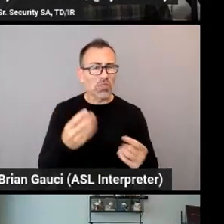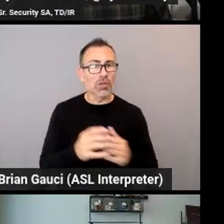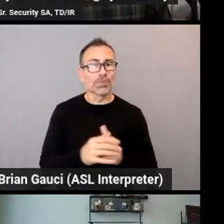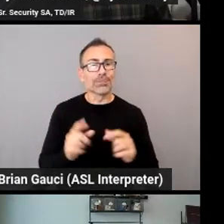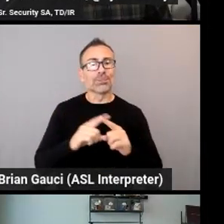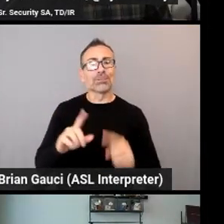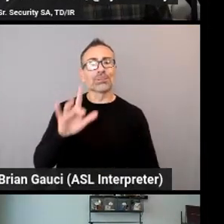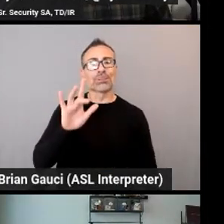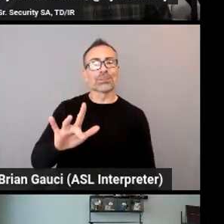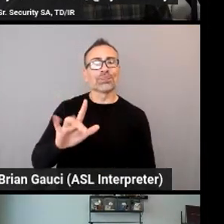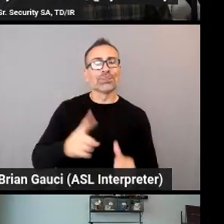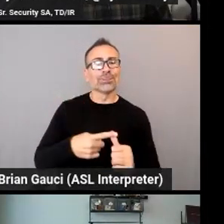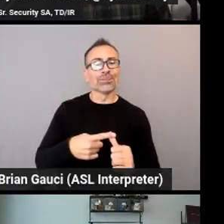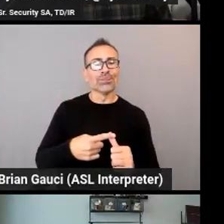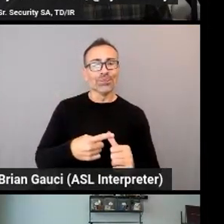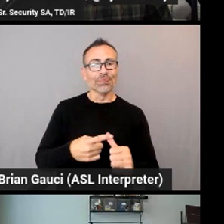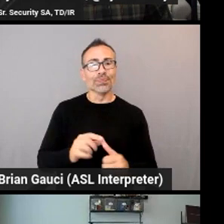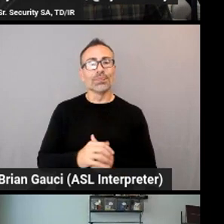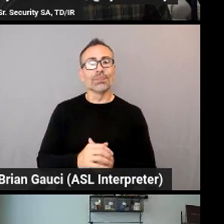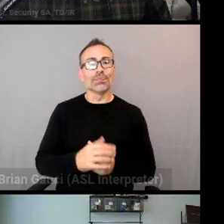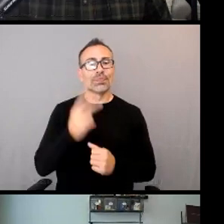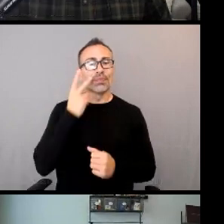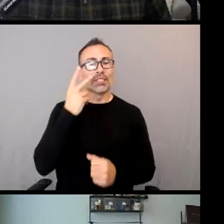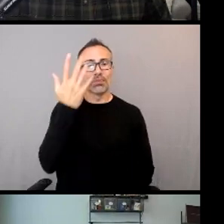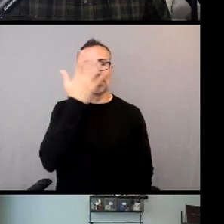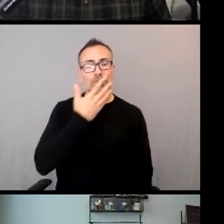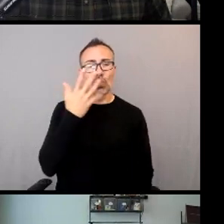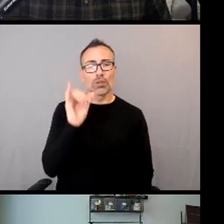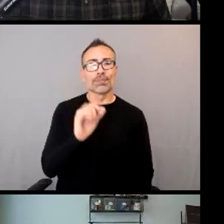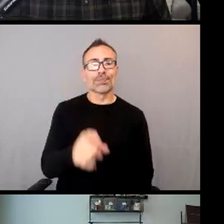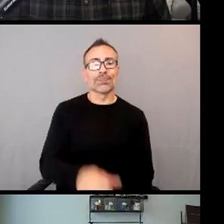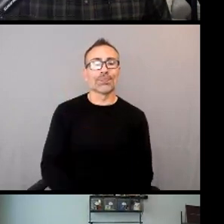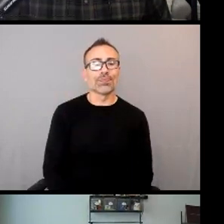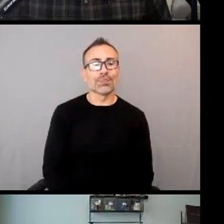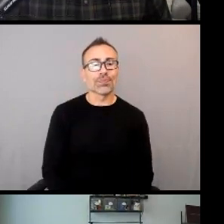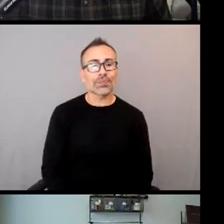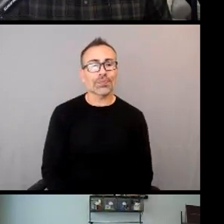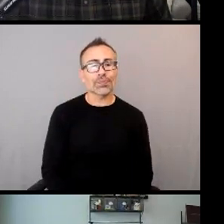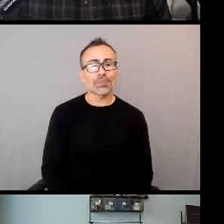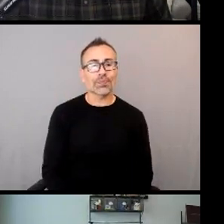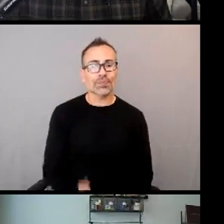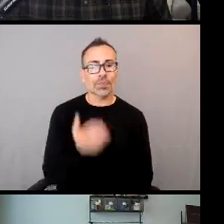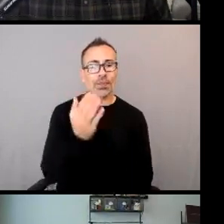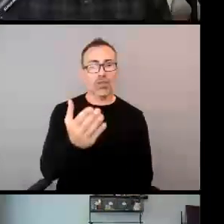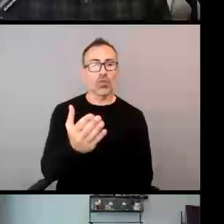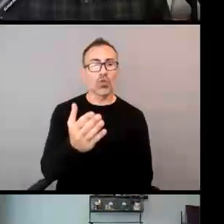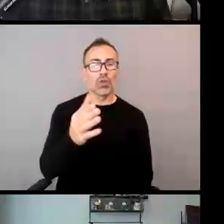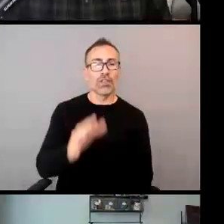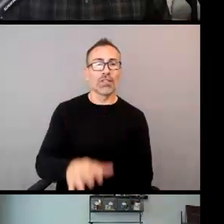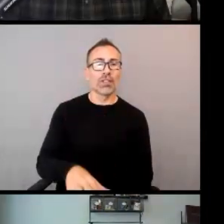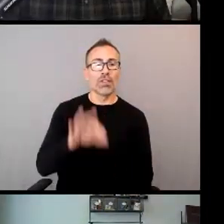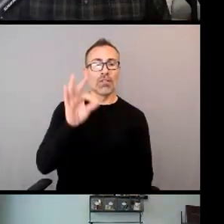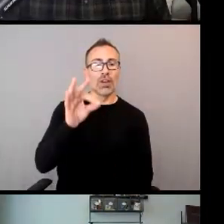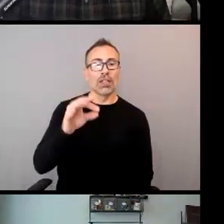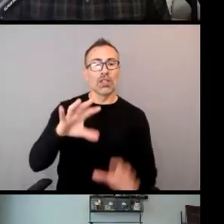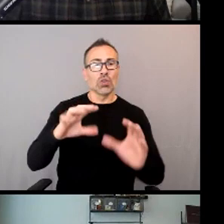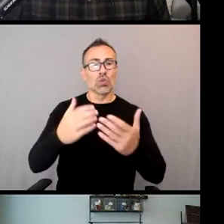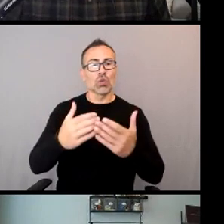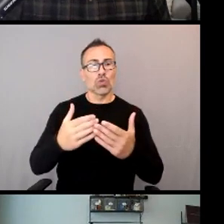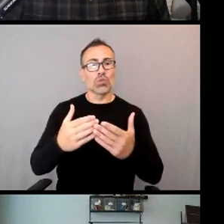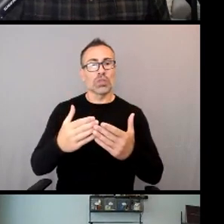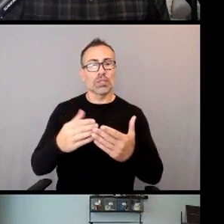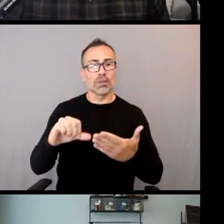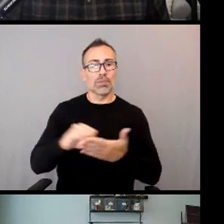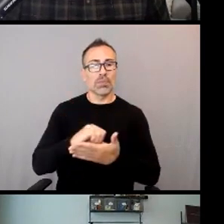one and show you all what this looks like, right? So you get onto the finding groups page, and you can